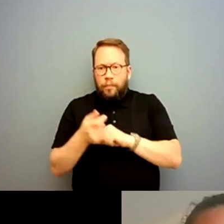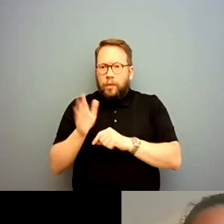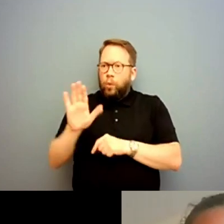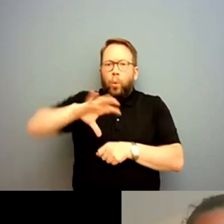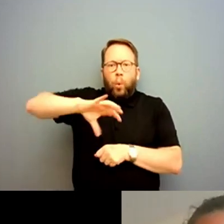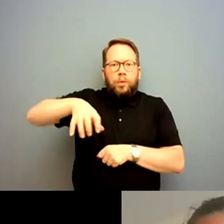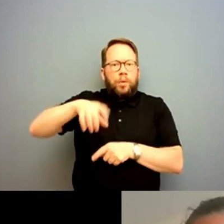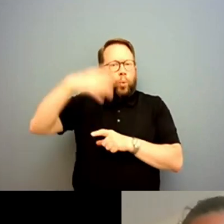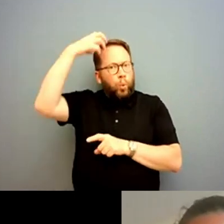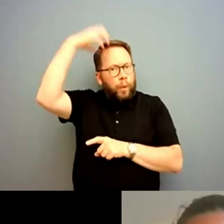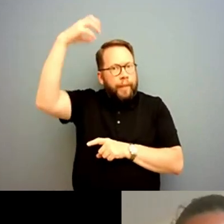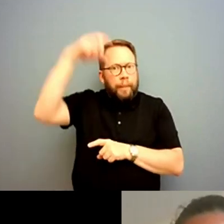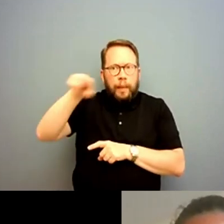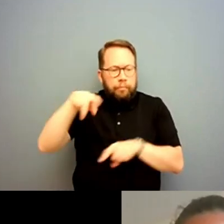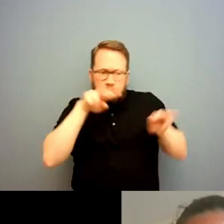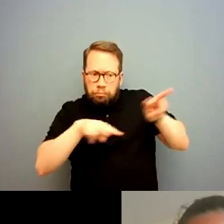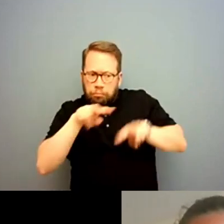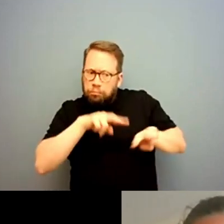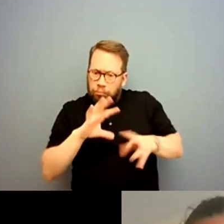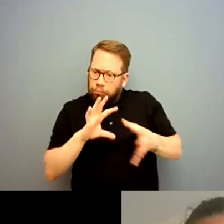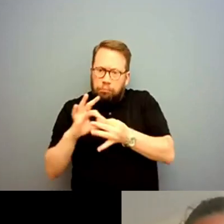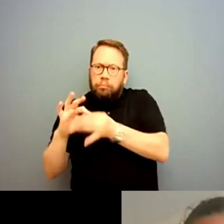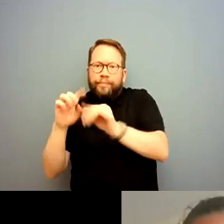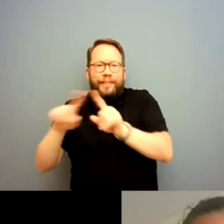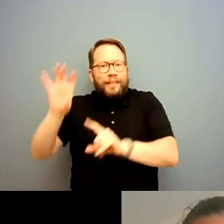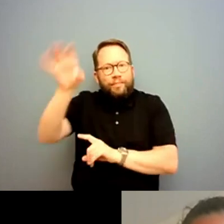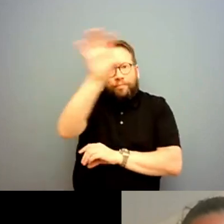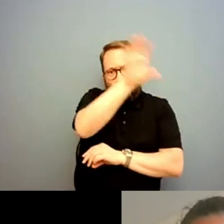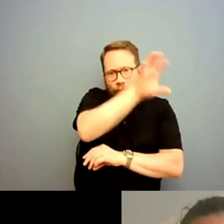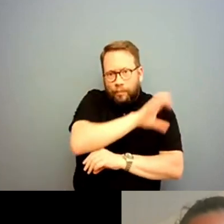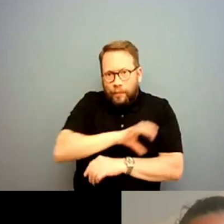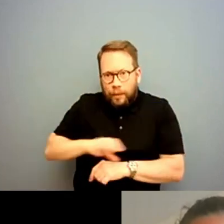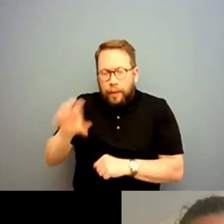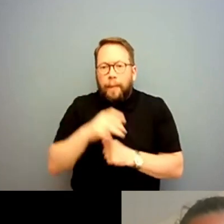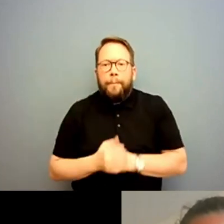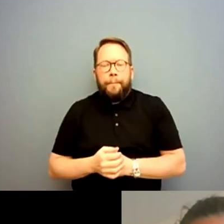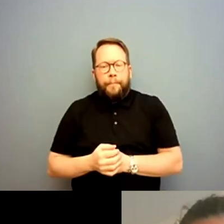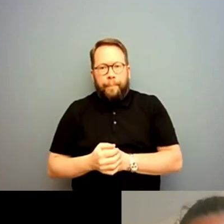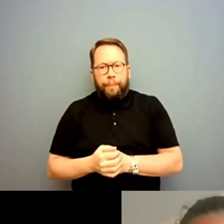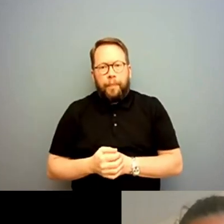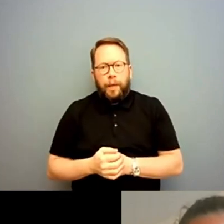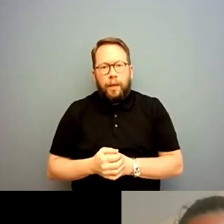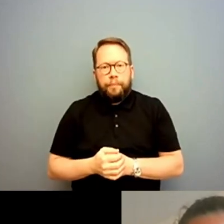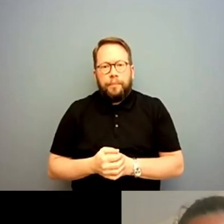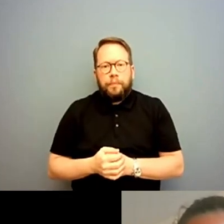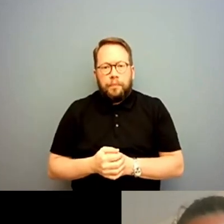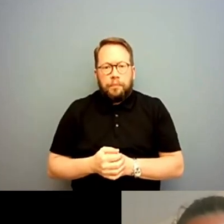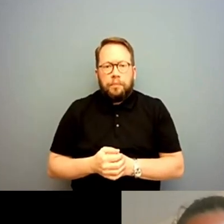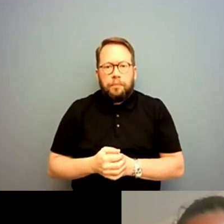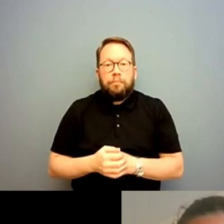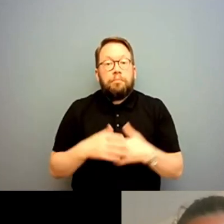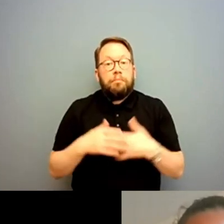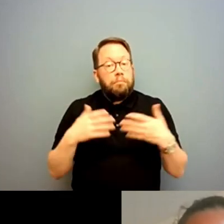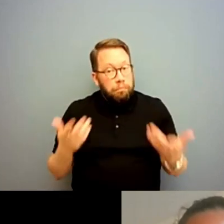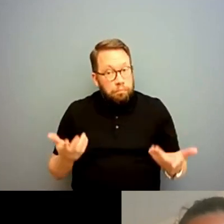that's a very unusual treaty in that it leaves up to states' parties to define who your own